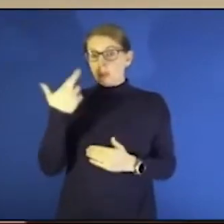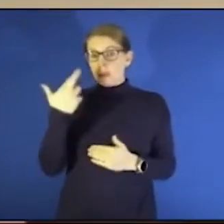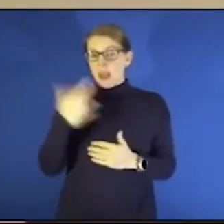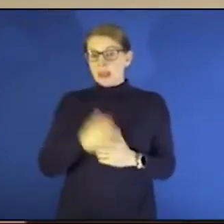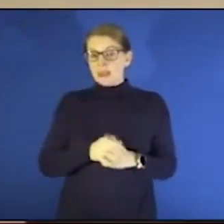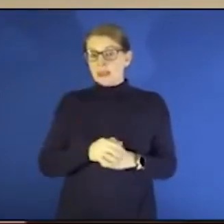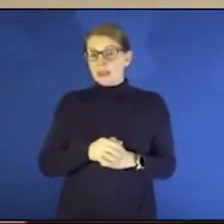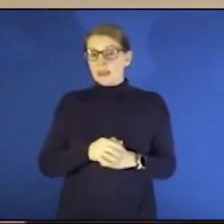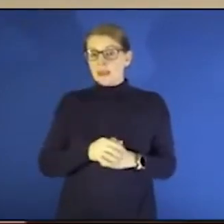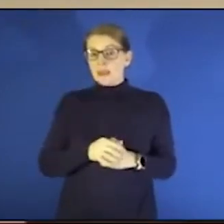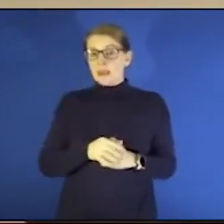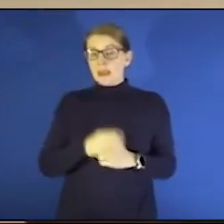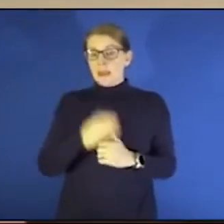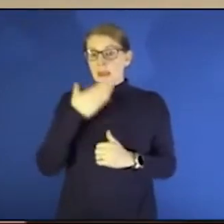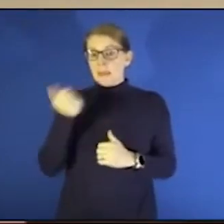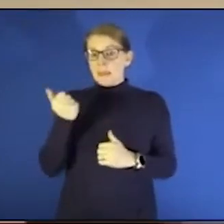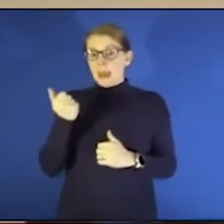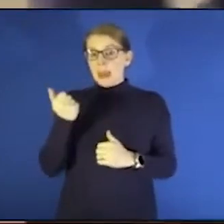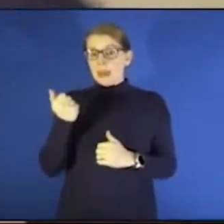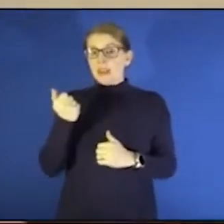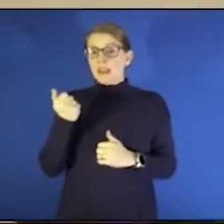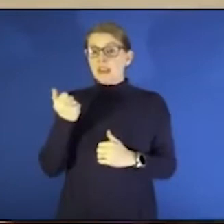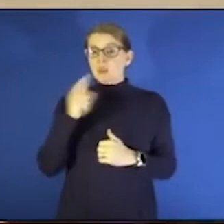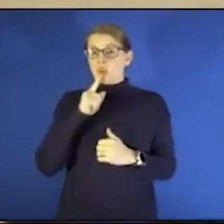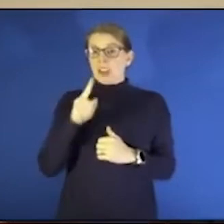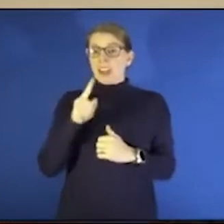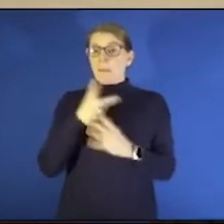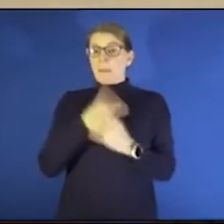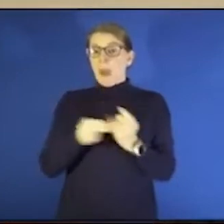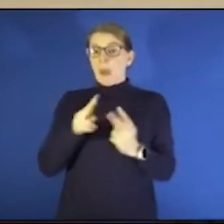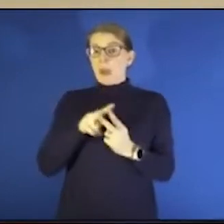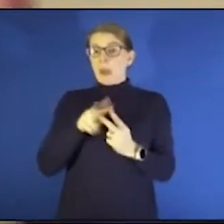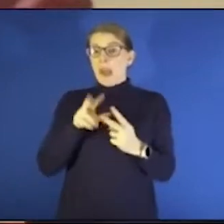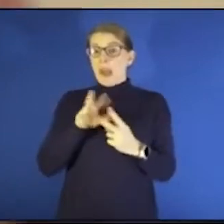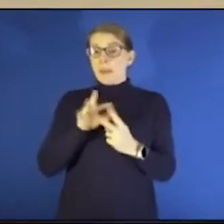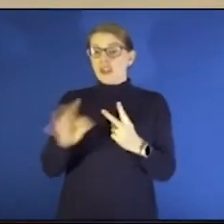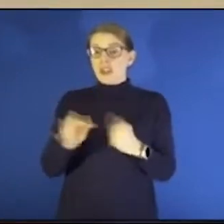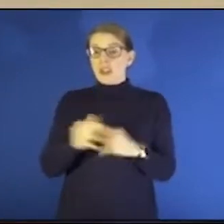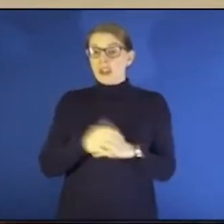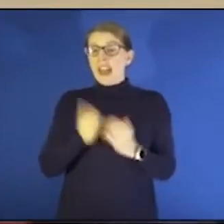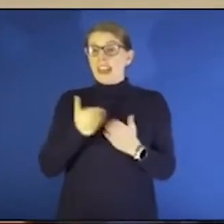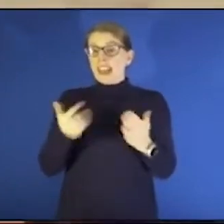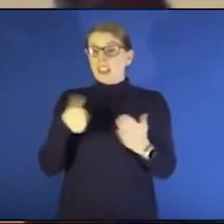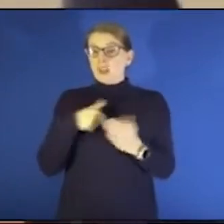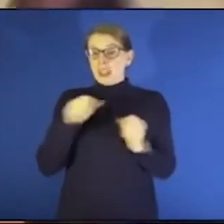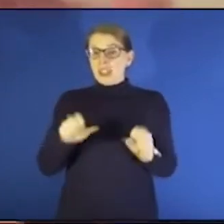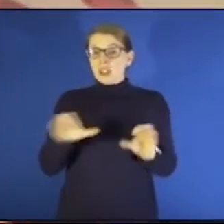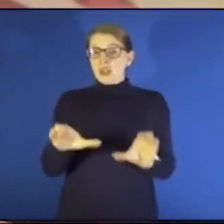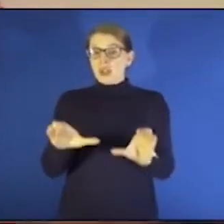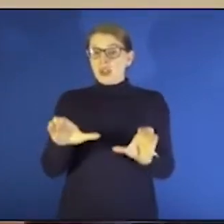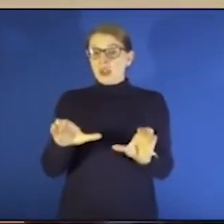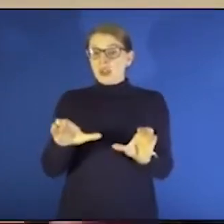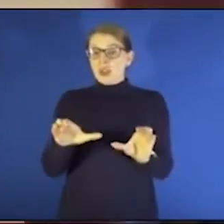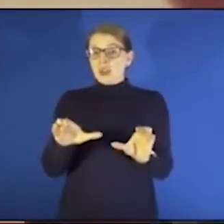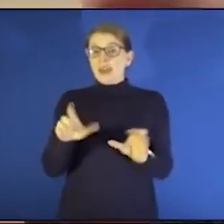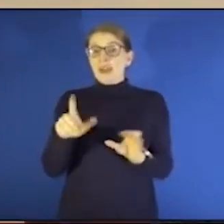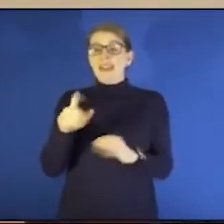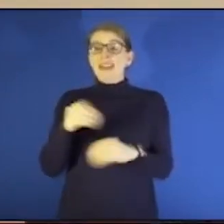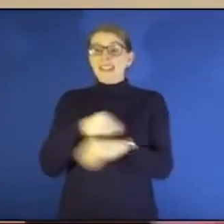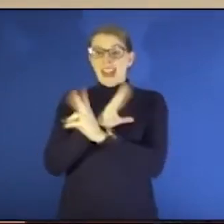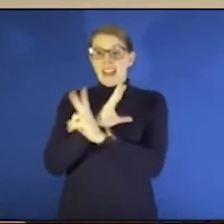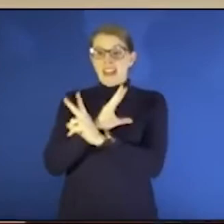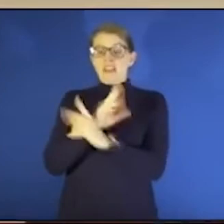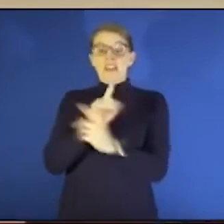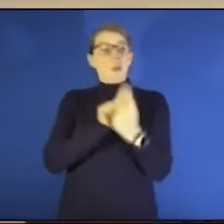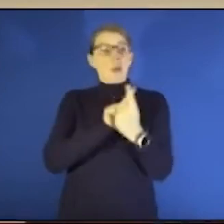I think the best solution is going to be a combination. We're going to have more options available, things we can do to provide help to kids, and that's going to be telehealth. That's going to be in